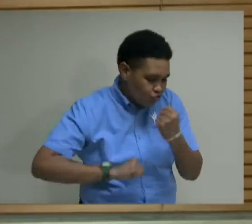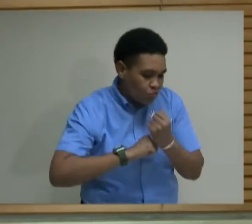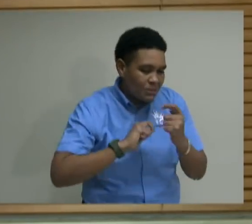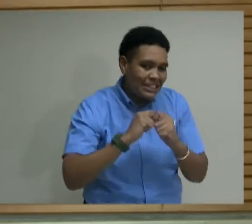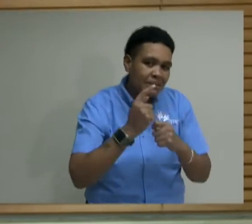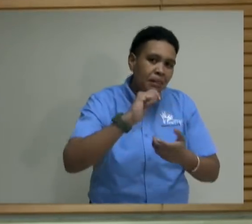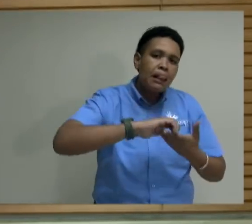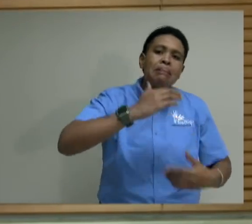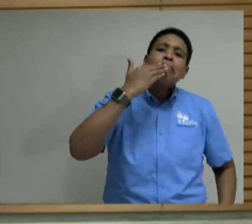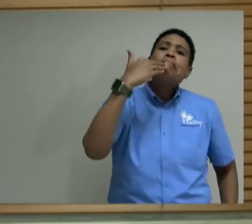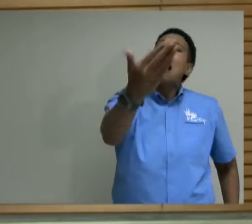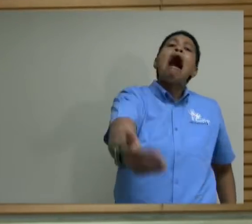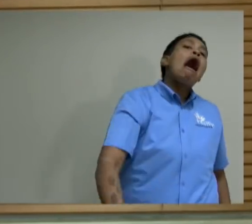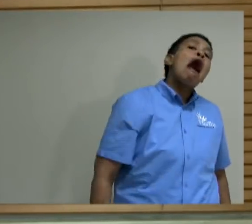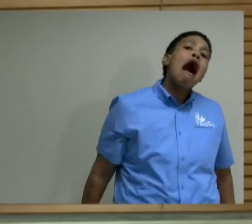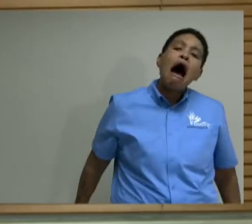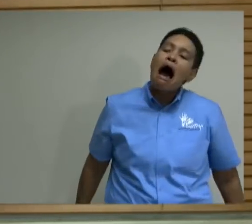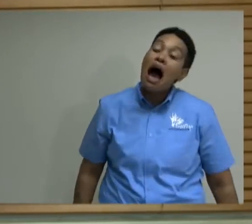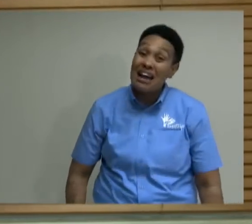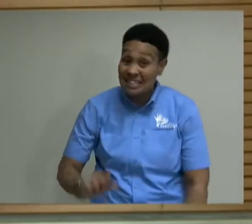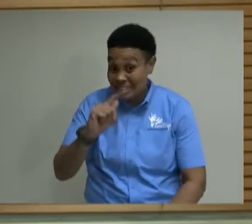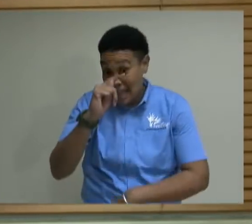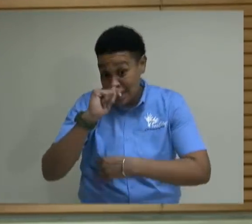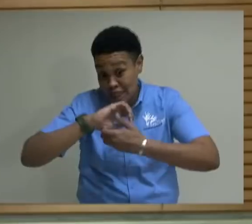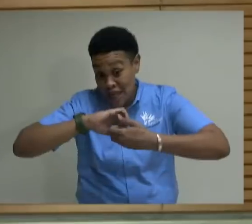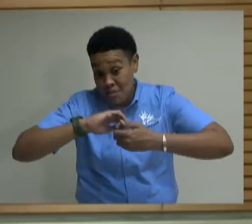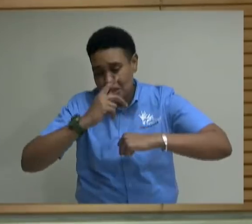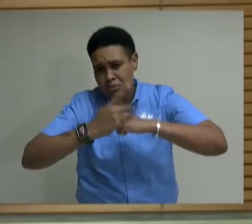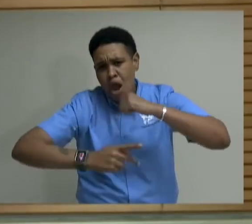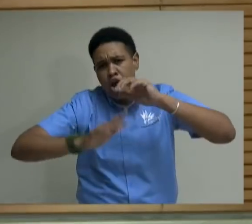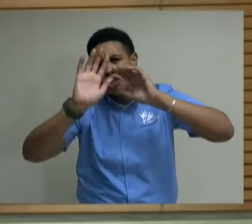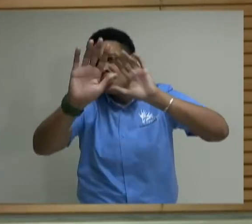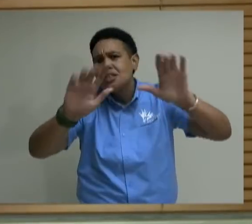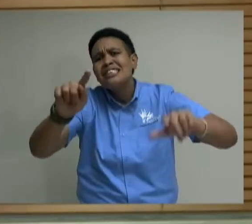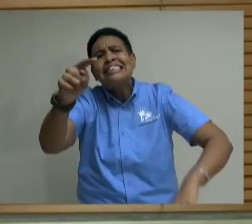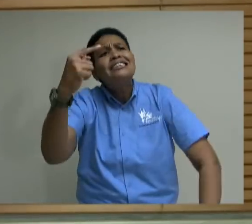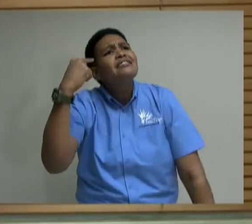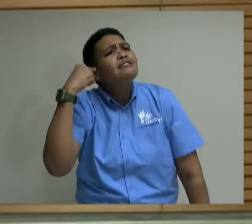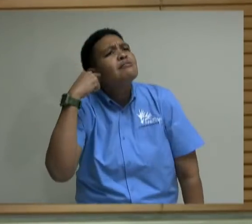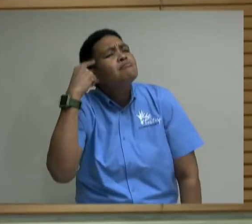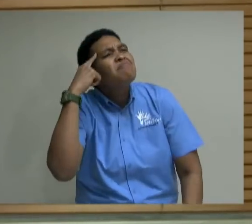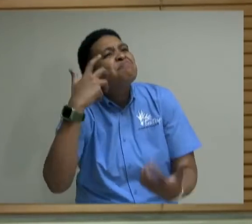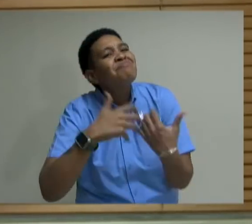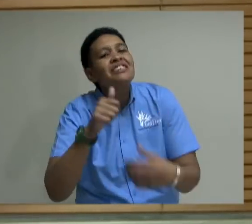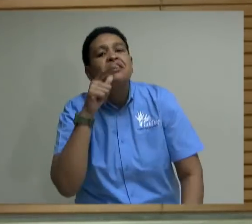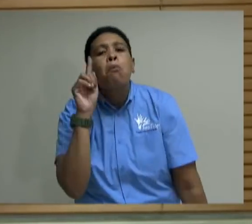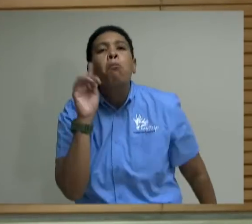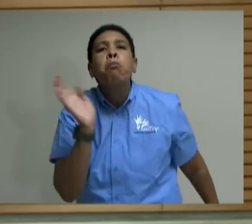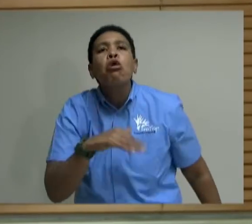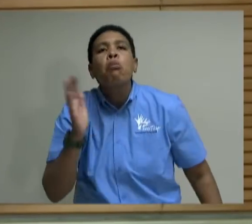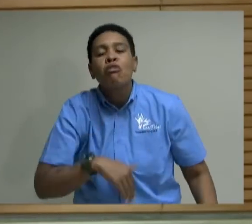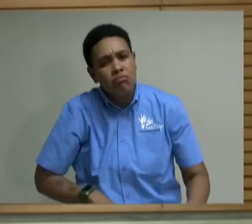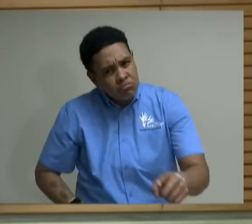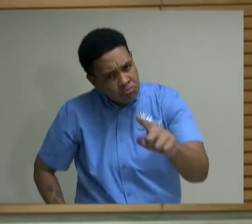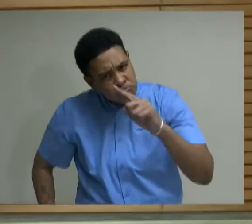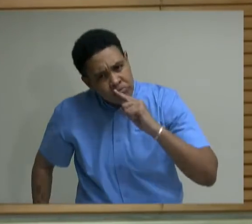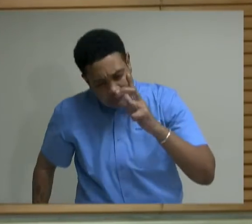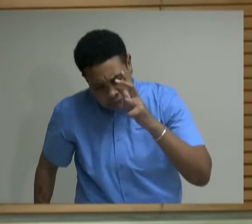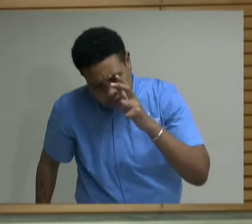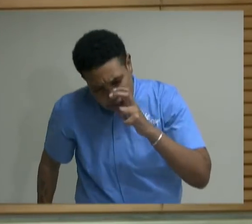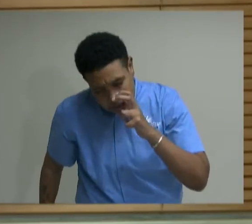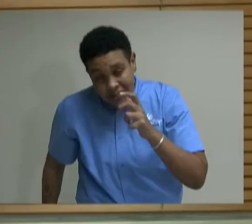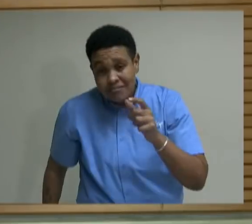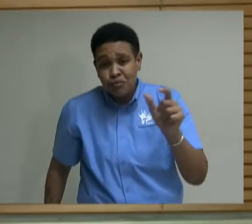Thomas and St. Thomas parishioners for their cooperation, and say to them, they may be a